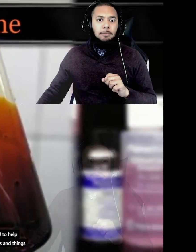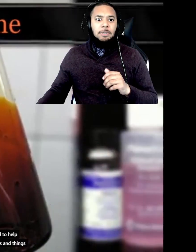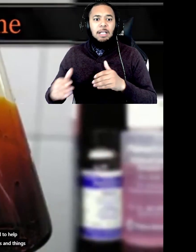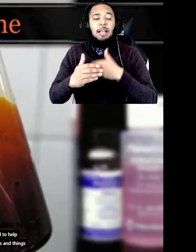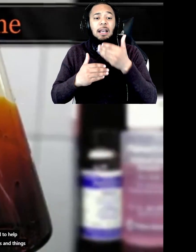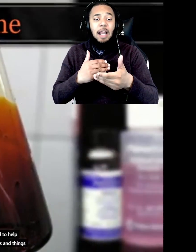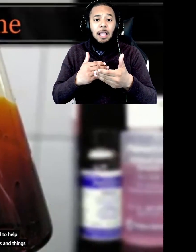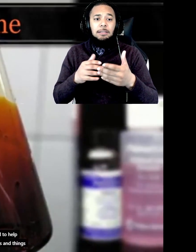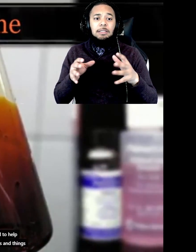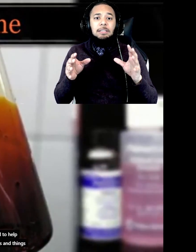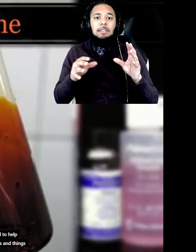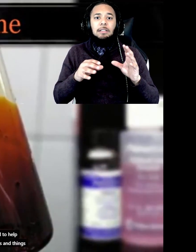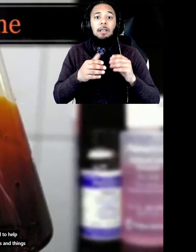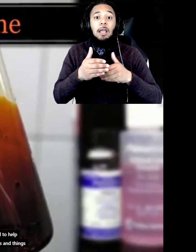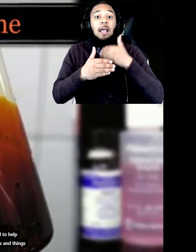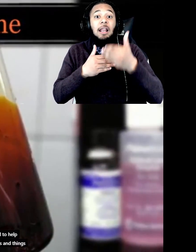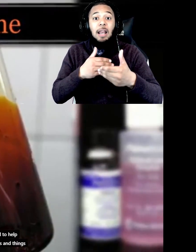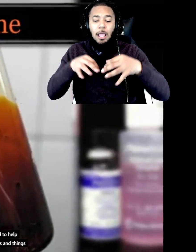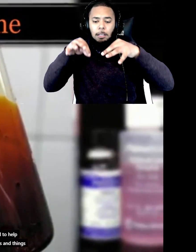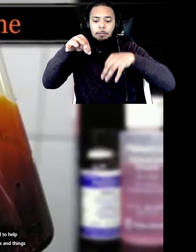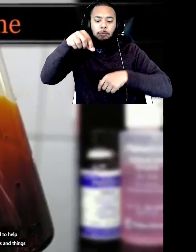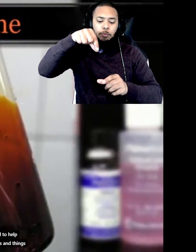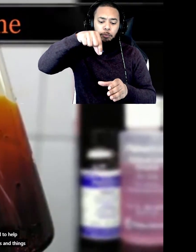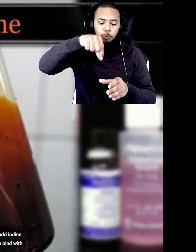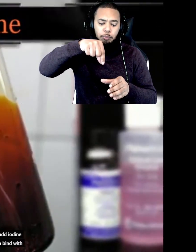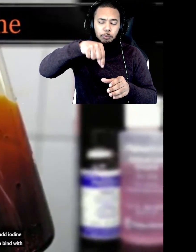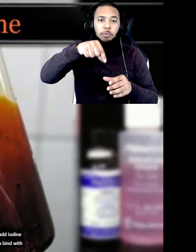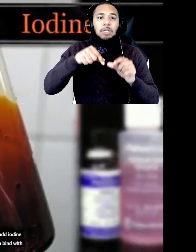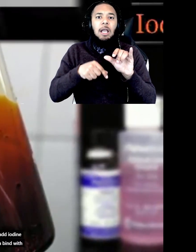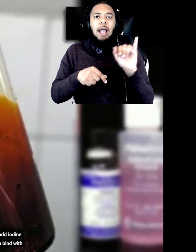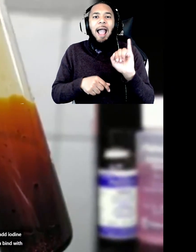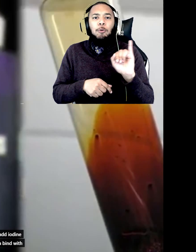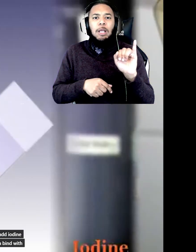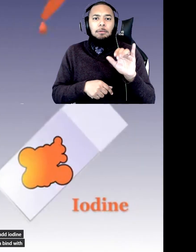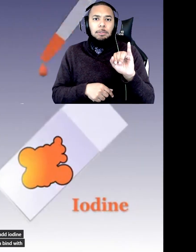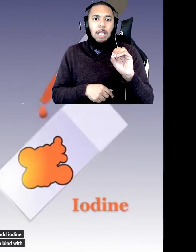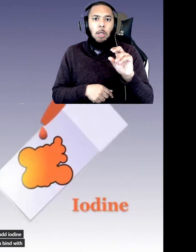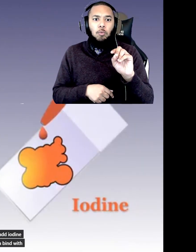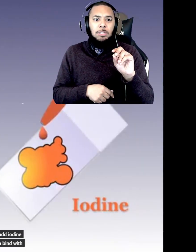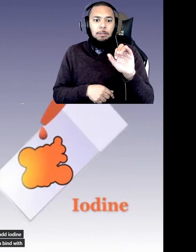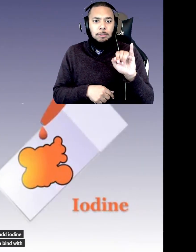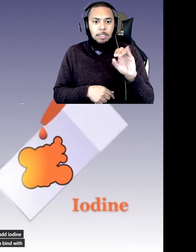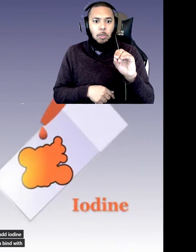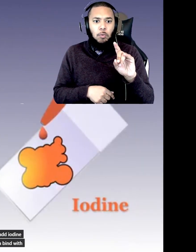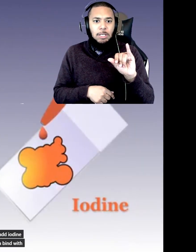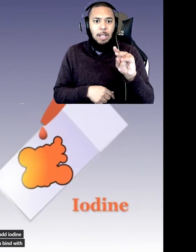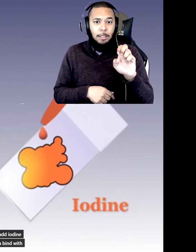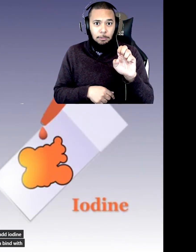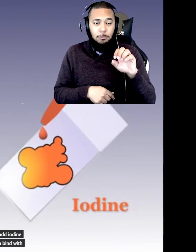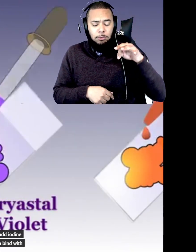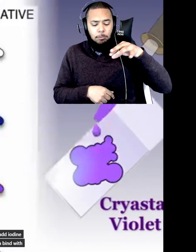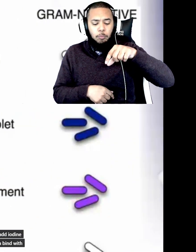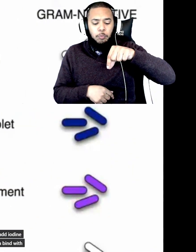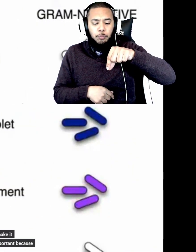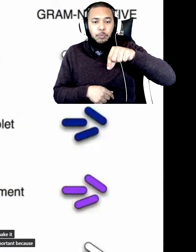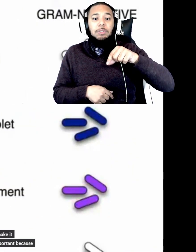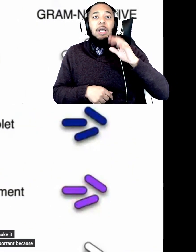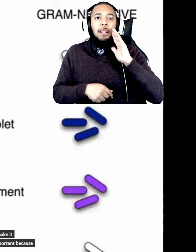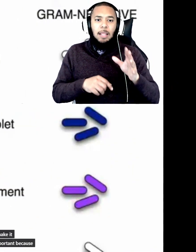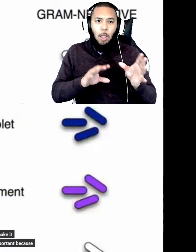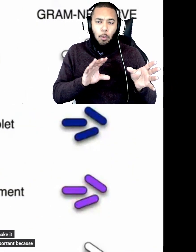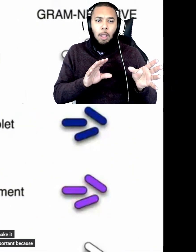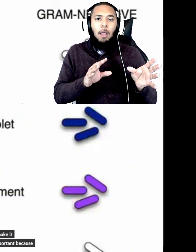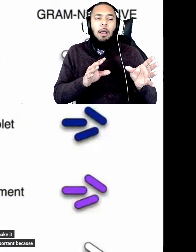It's very commonly used to help us identify different starches and things like that. So we're going to add iodine after that, and that's going to bind with the